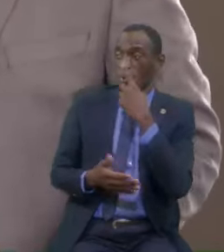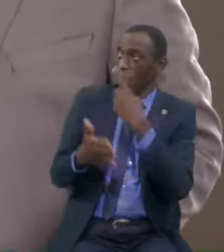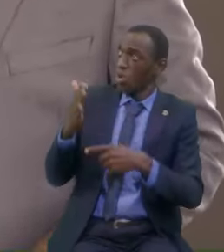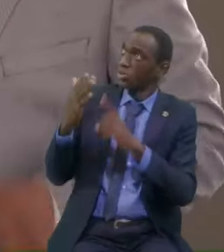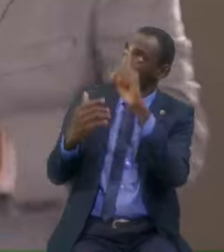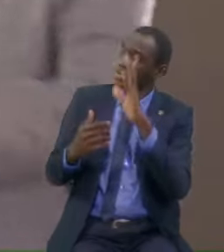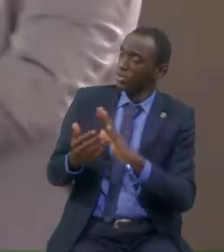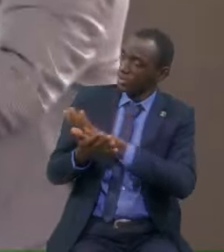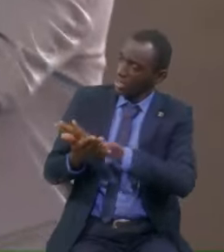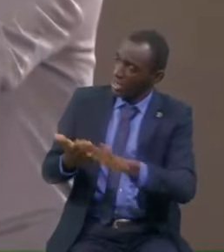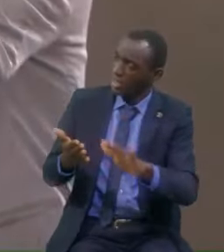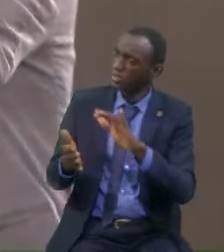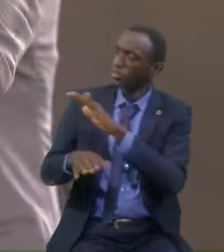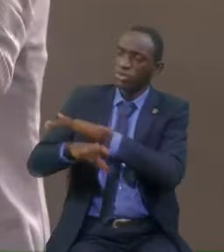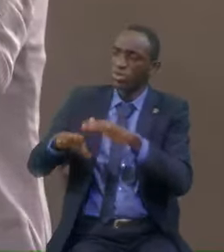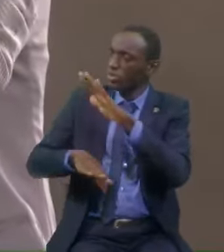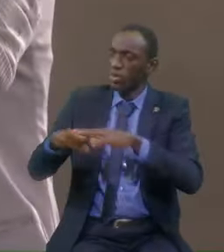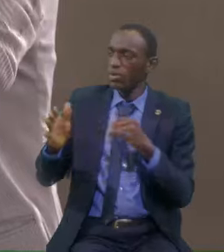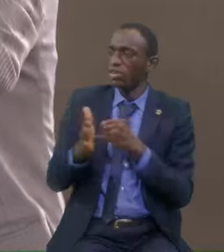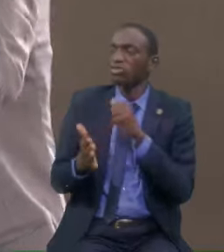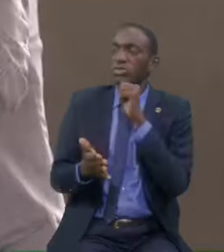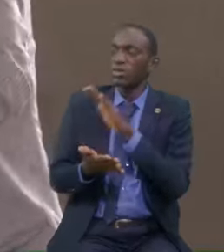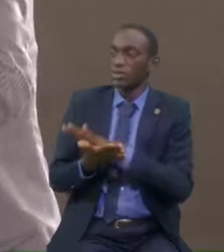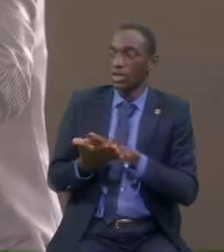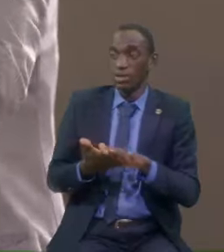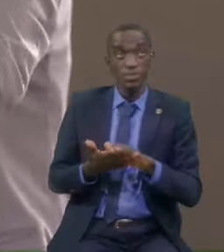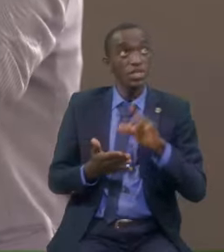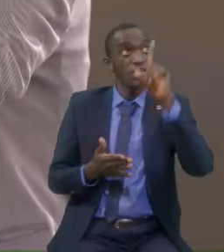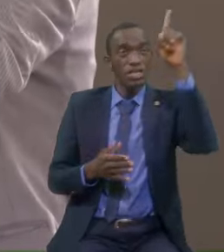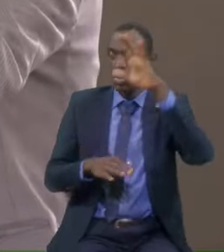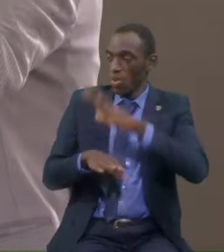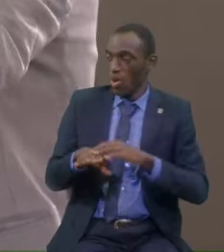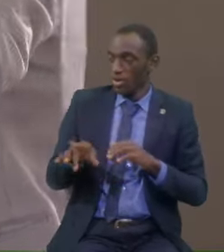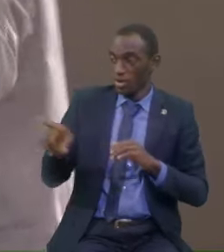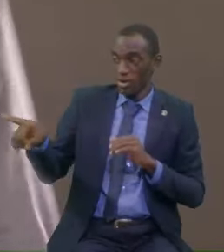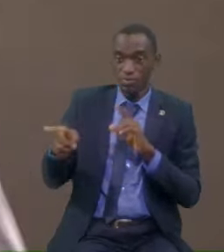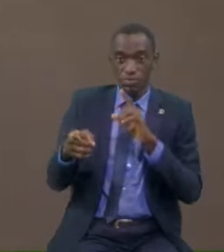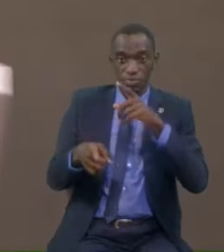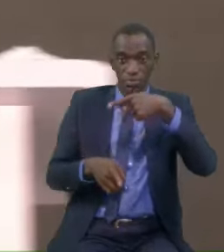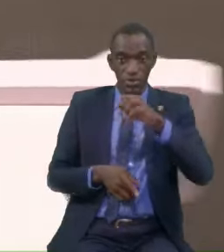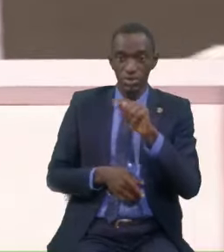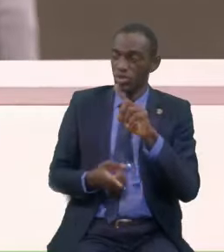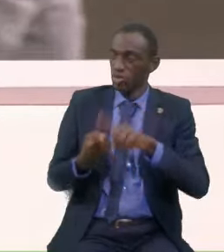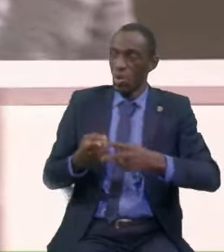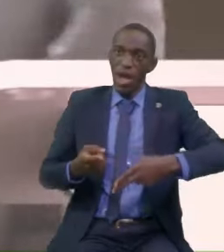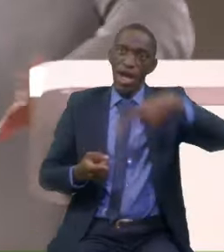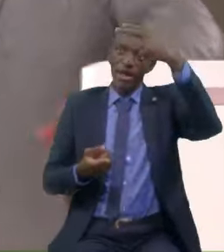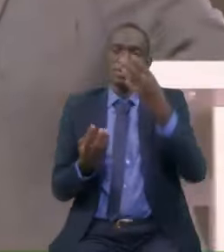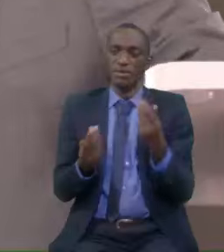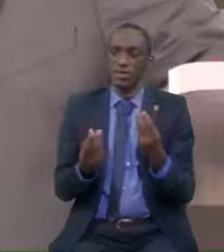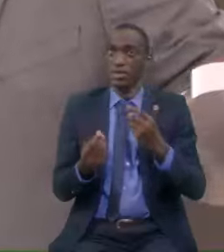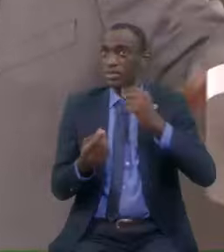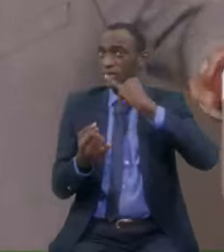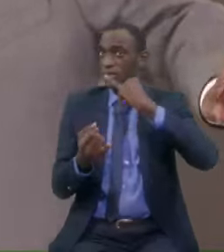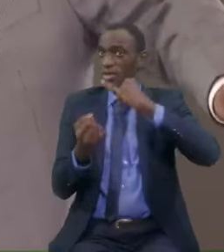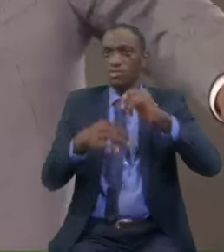was calling him to higher ground, uttermost part of the earth. Peter, second time, rise